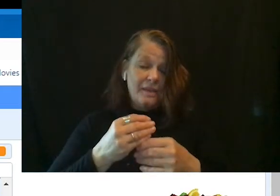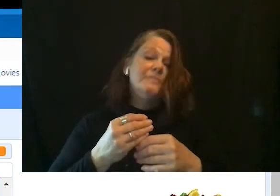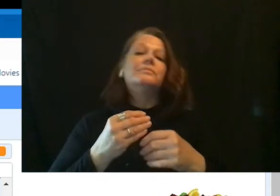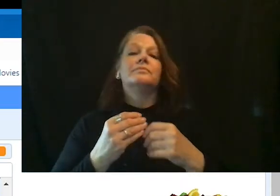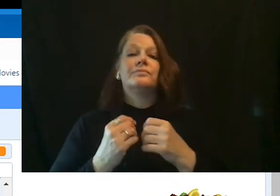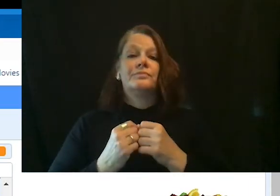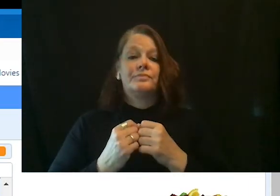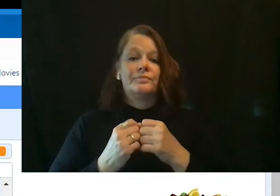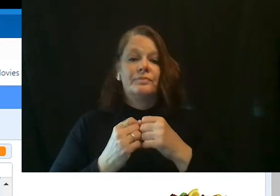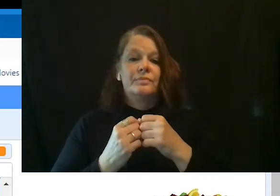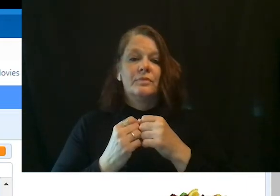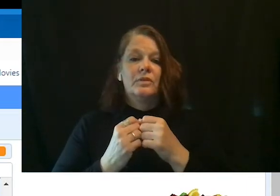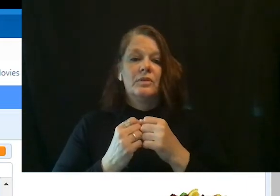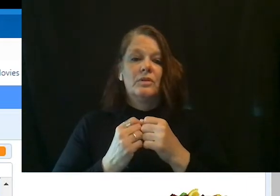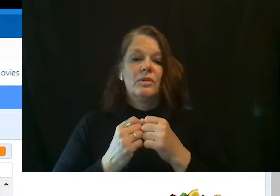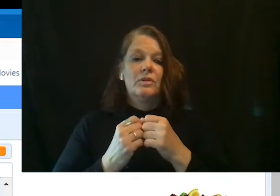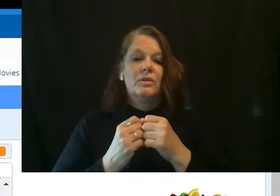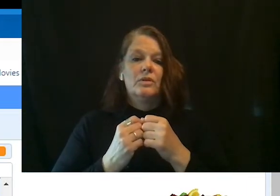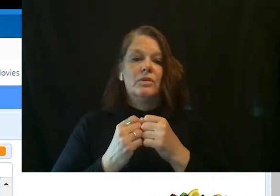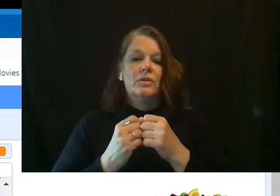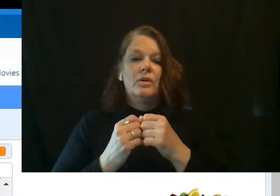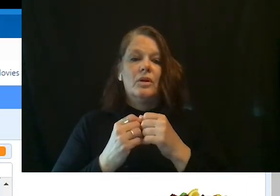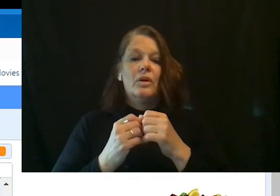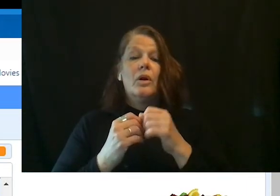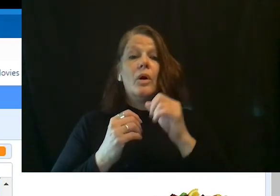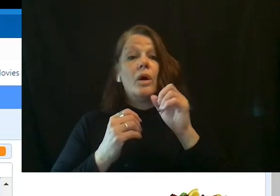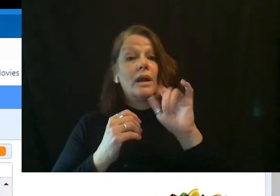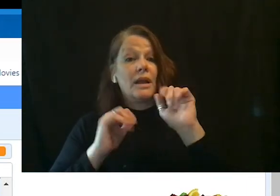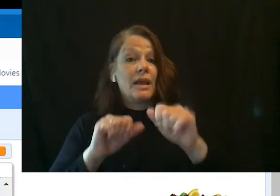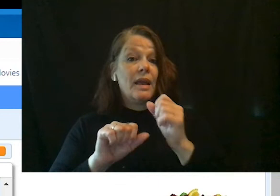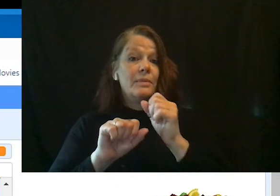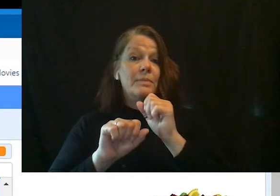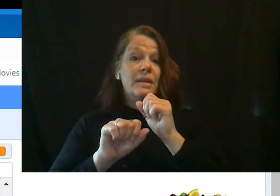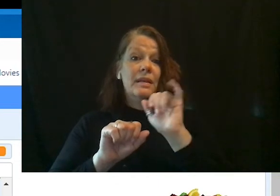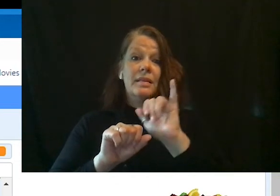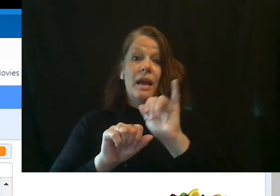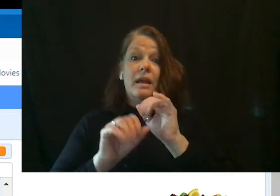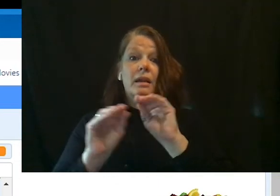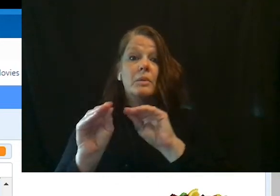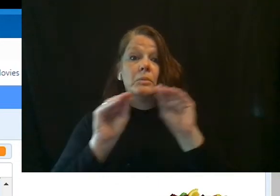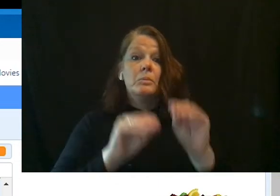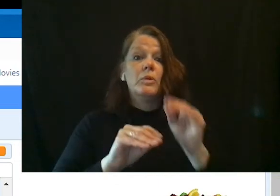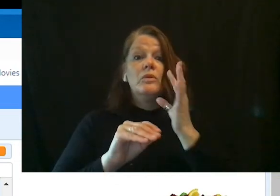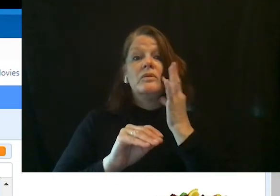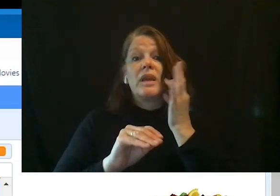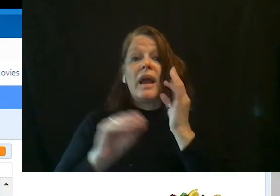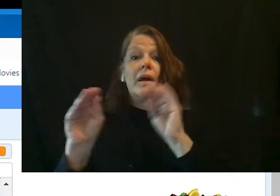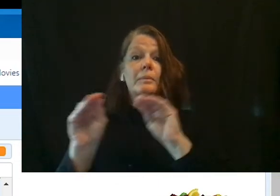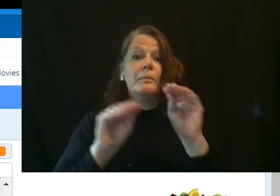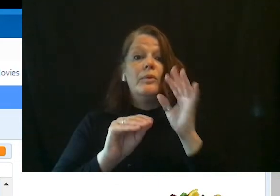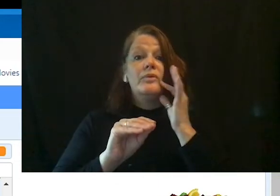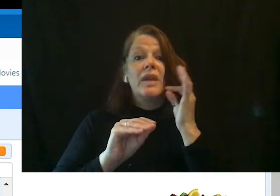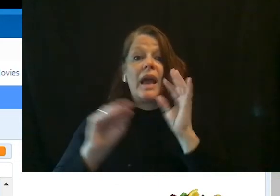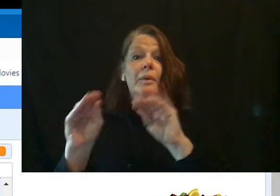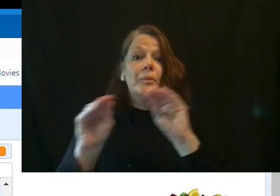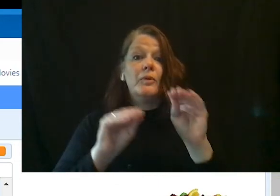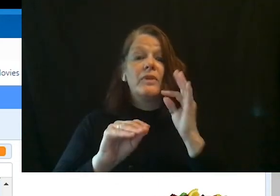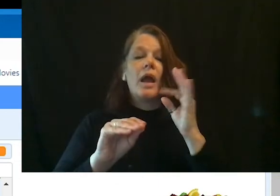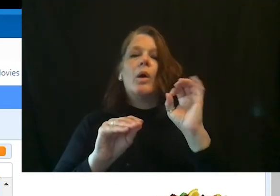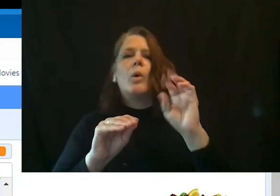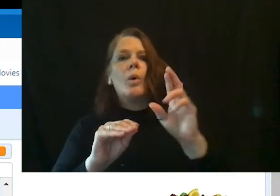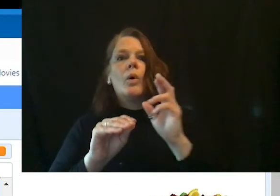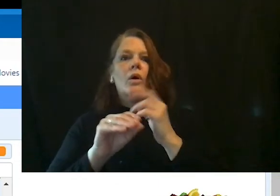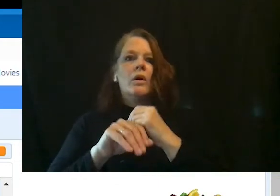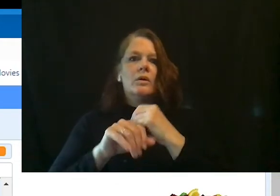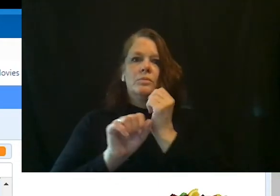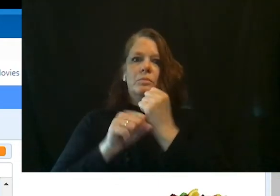them like go, oh, move cat, move cat, move cat. Oh, move fruit instead to go through the entire length